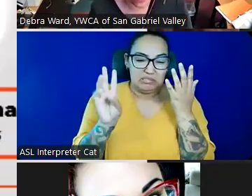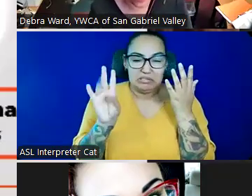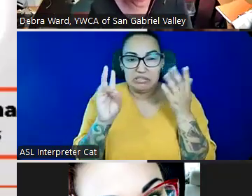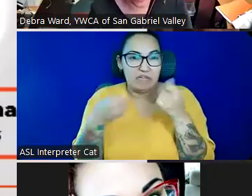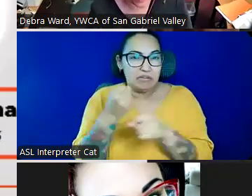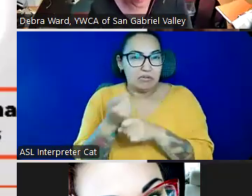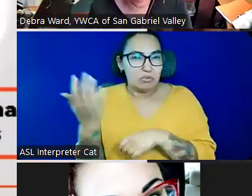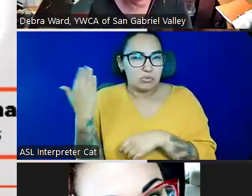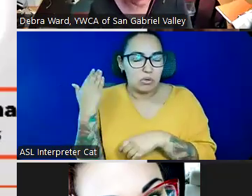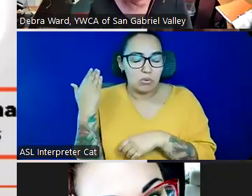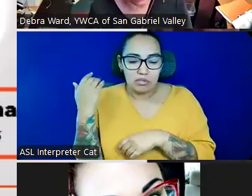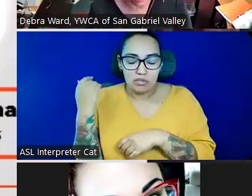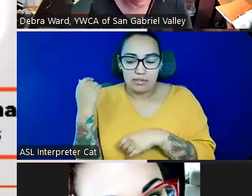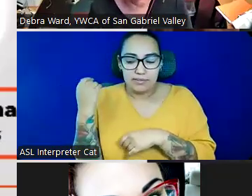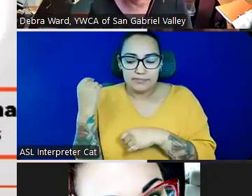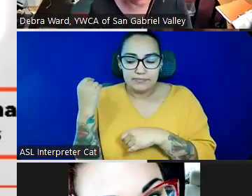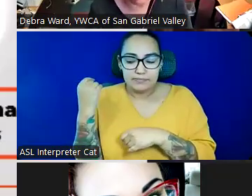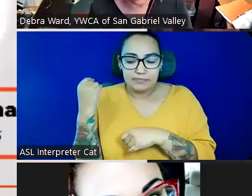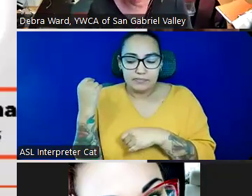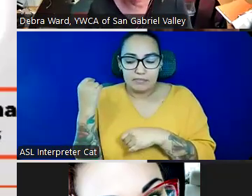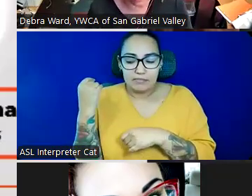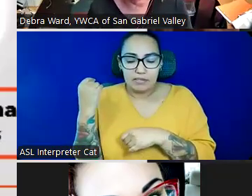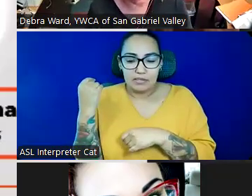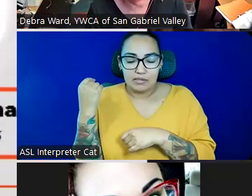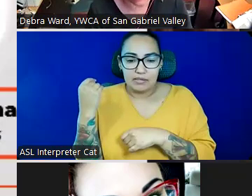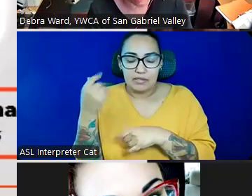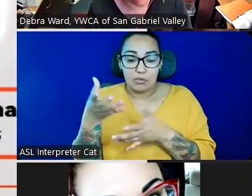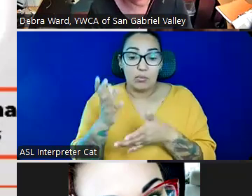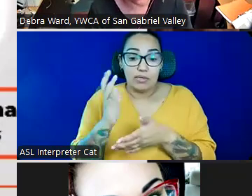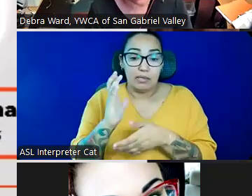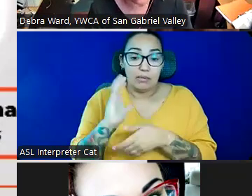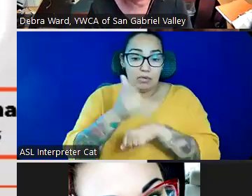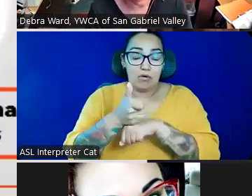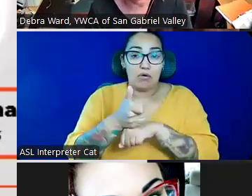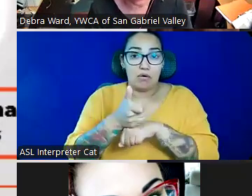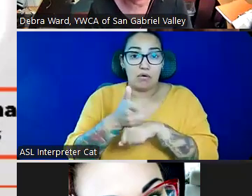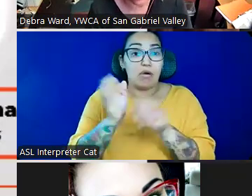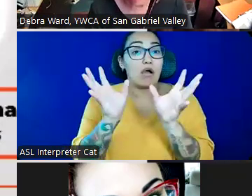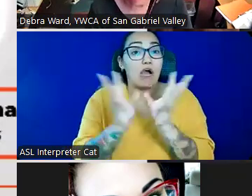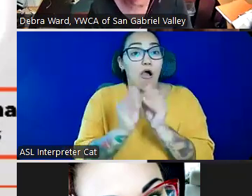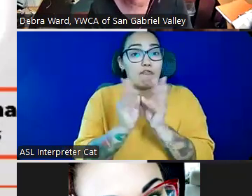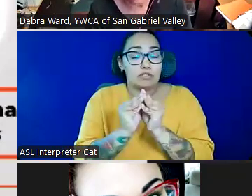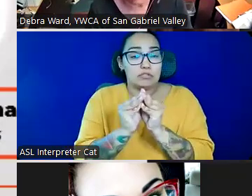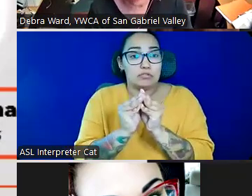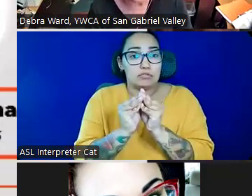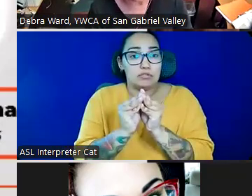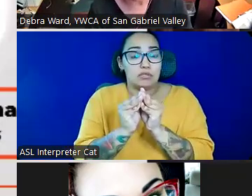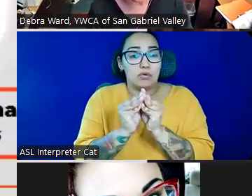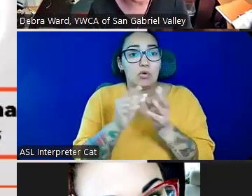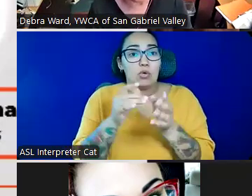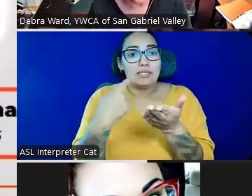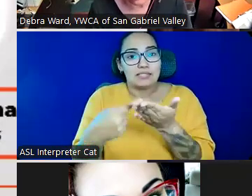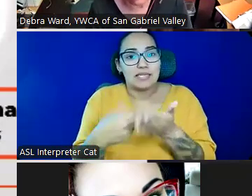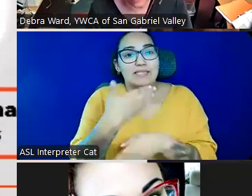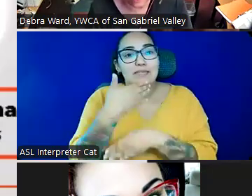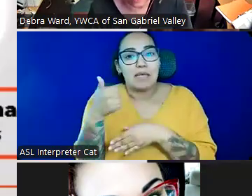6 or 7 years ago, and we put on a conference where we talk about best practices